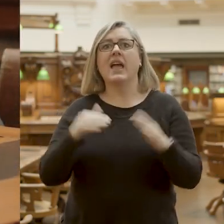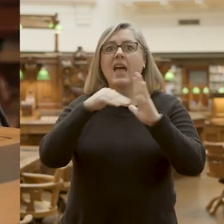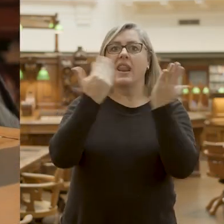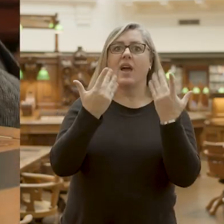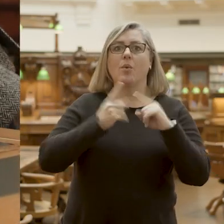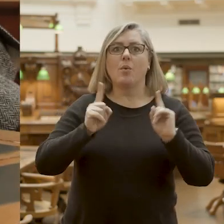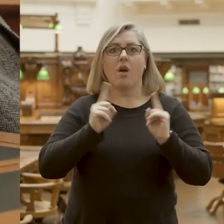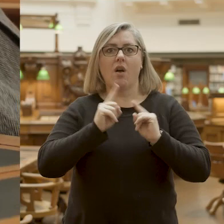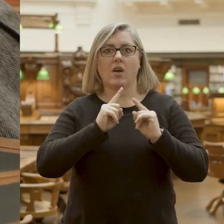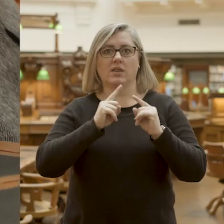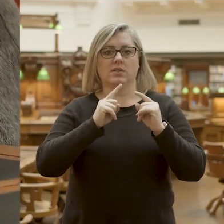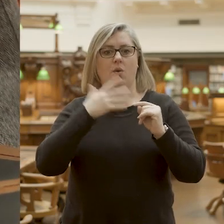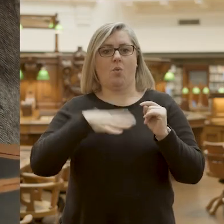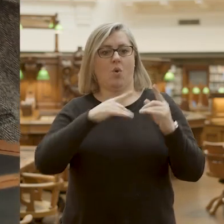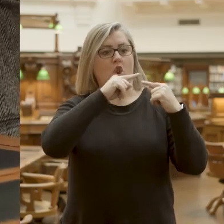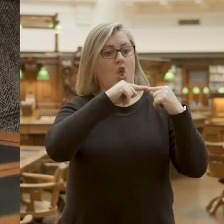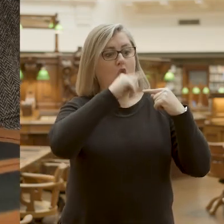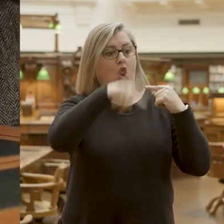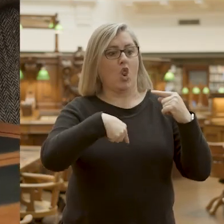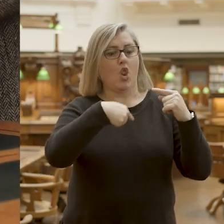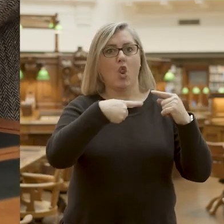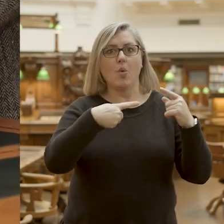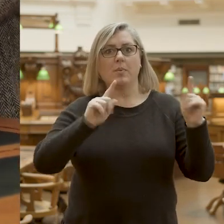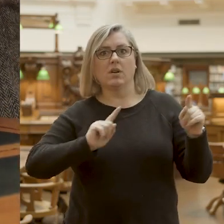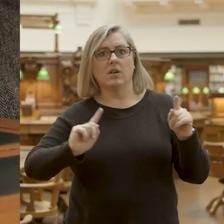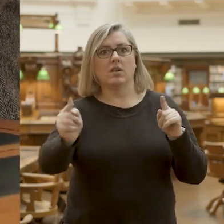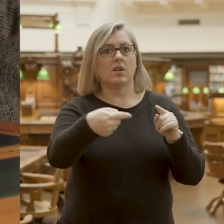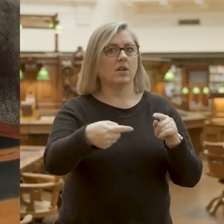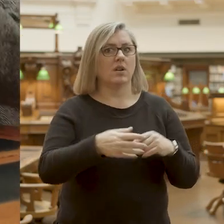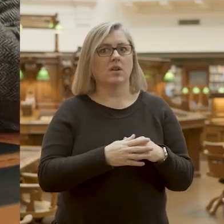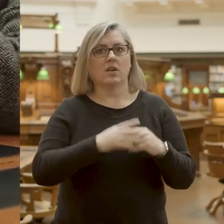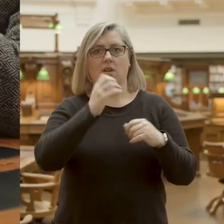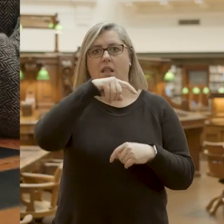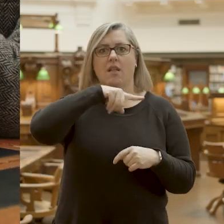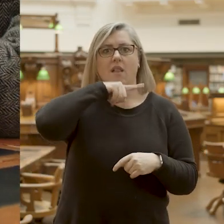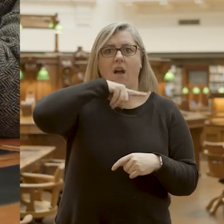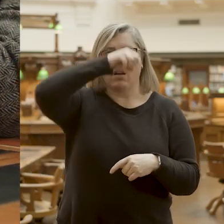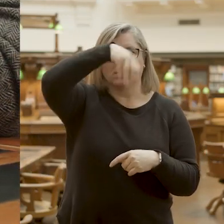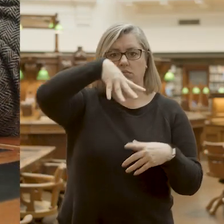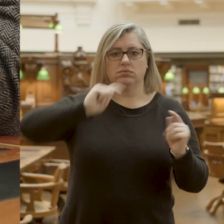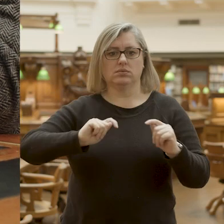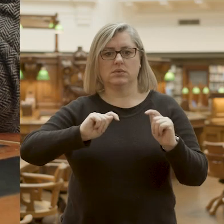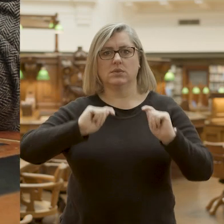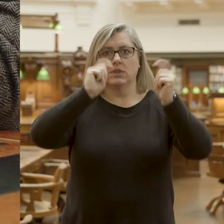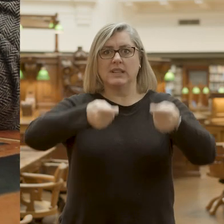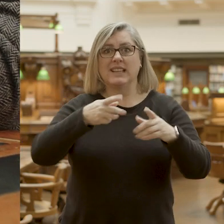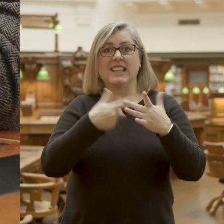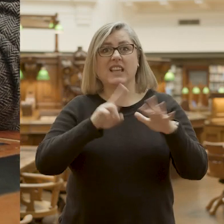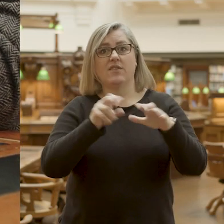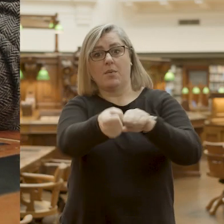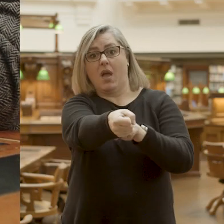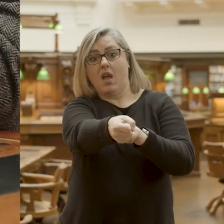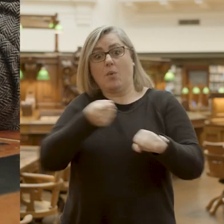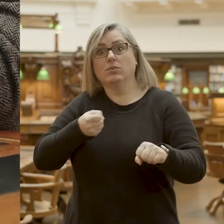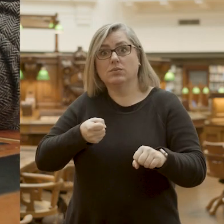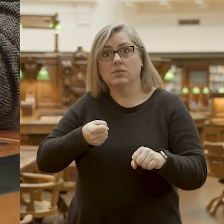is to see if we can just loop this here around the lamp. Now, if I pull very, very hard